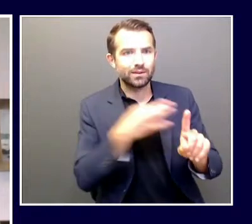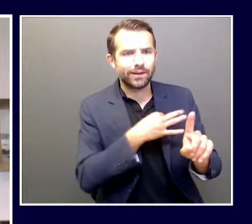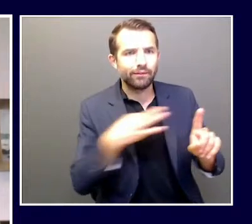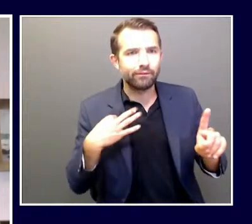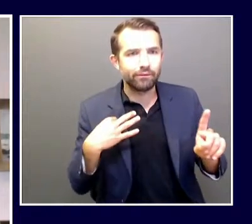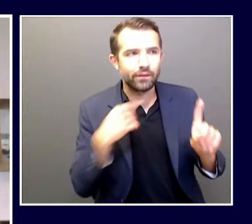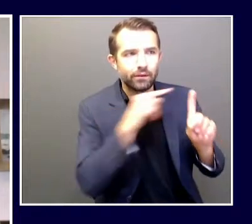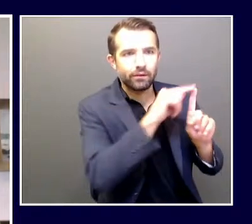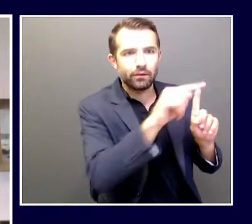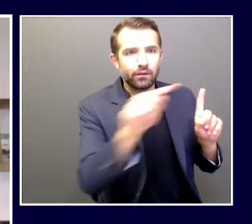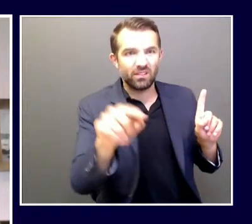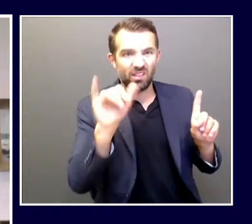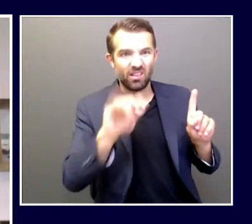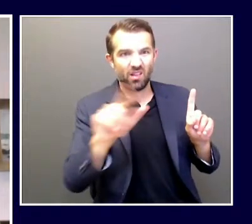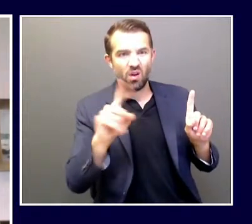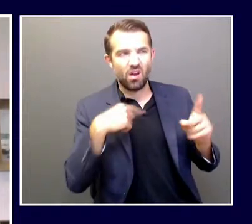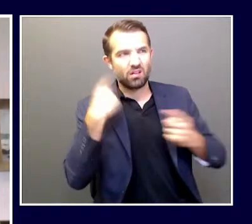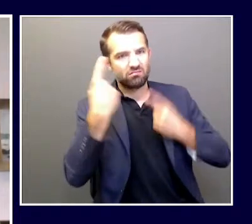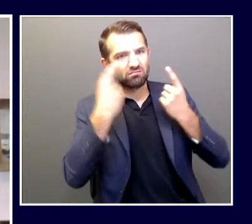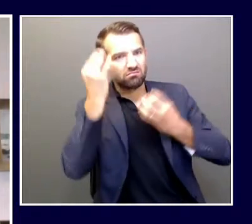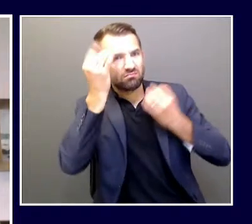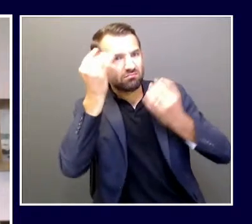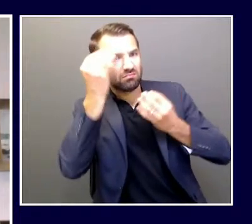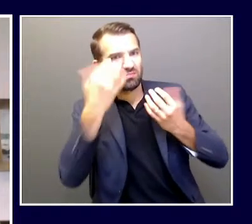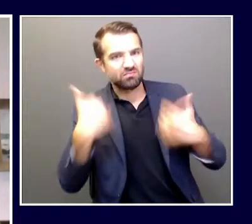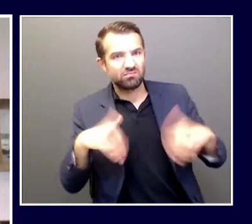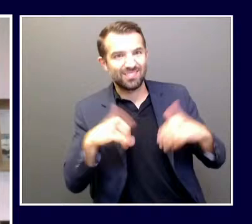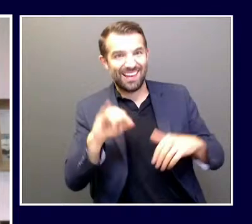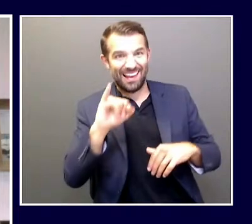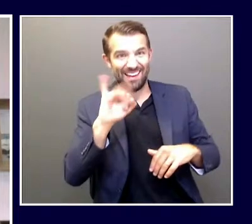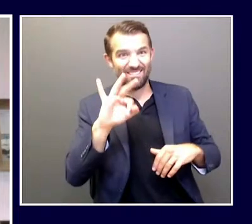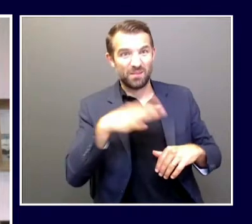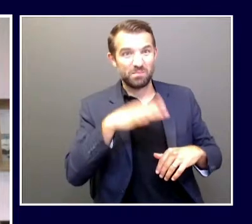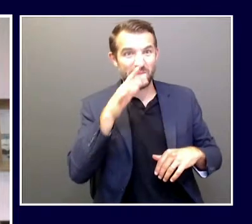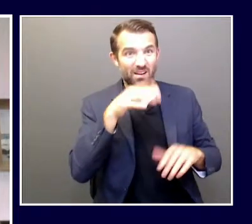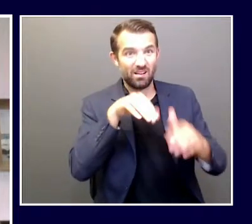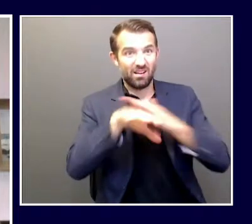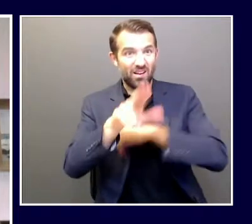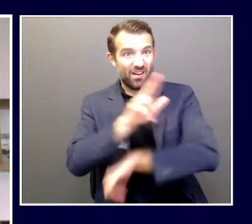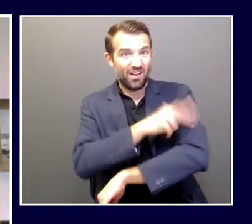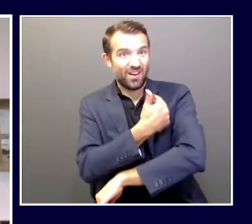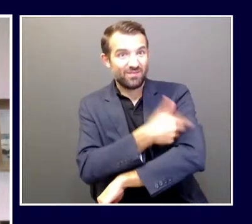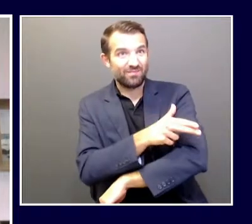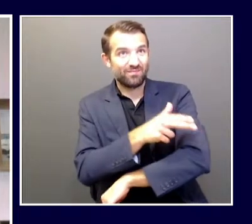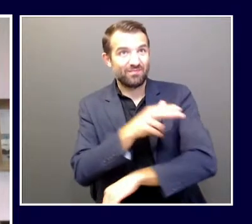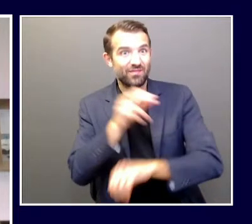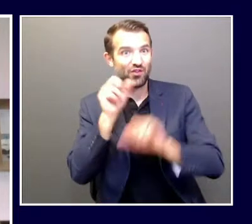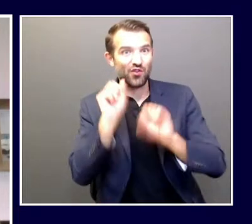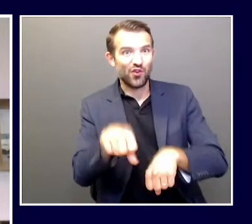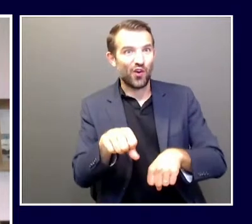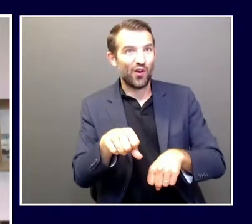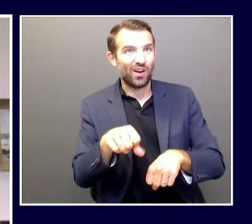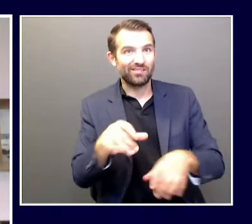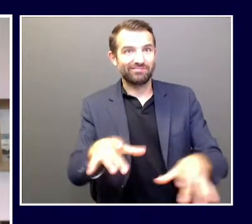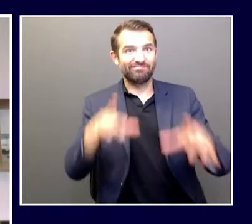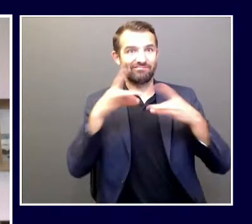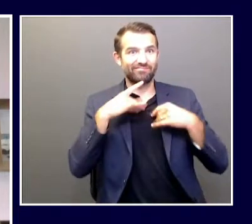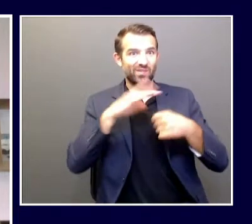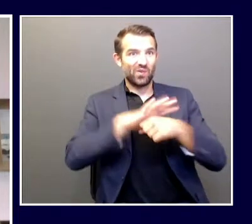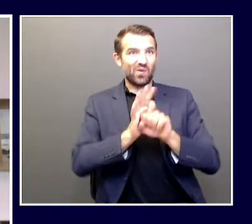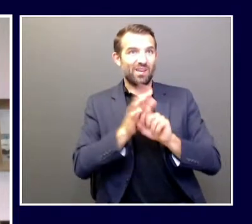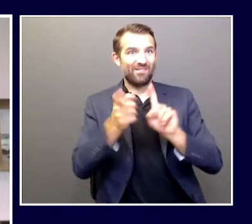night. The possibility that one of my loved ones could need to go to the hospital because of an emergency, and while they were